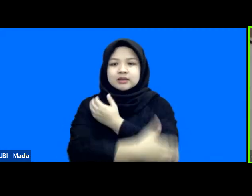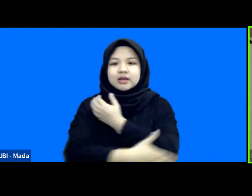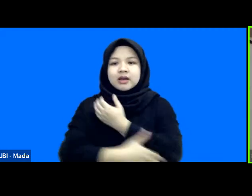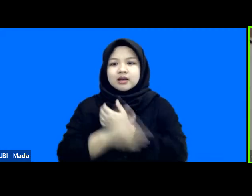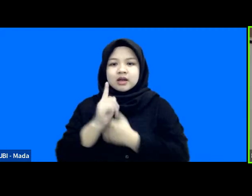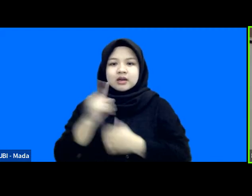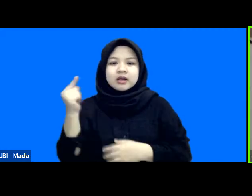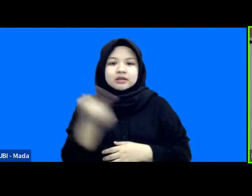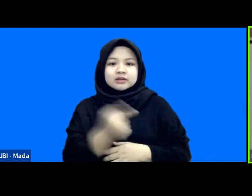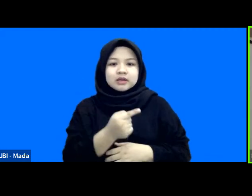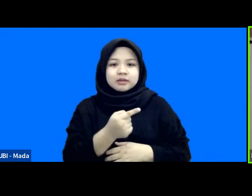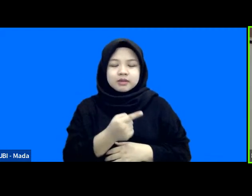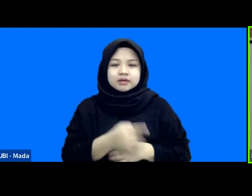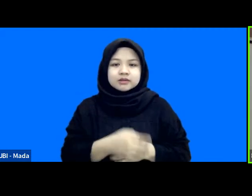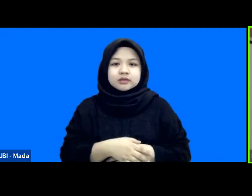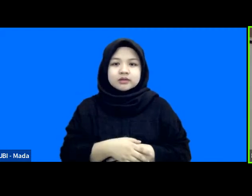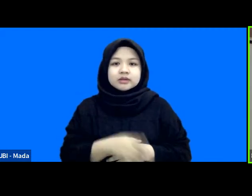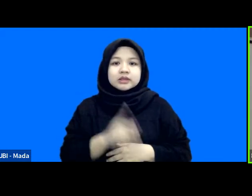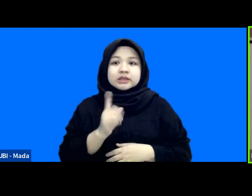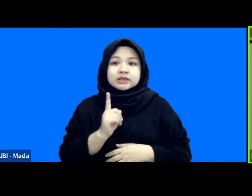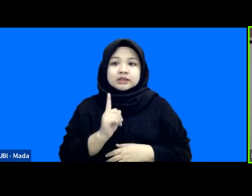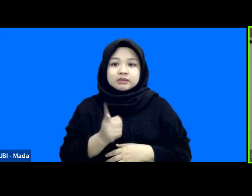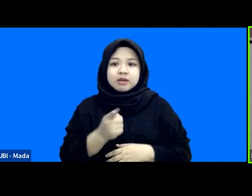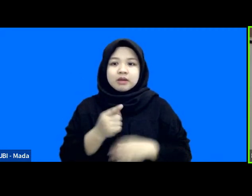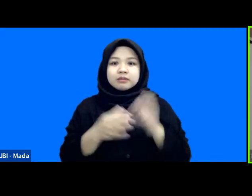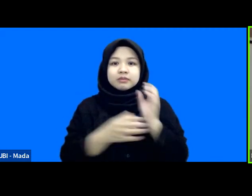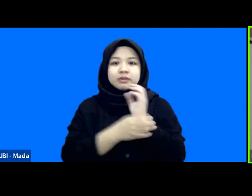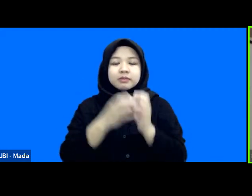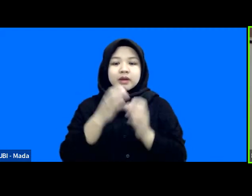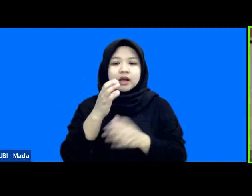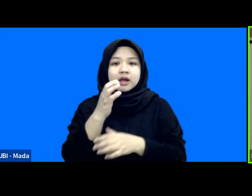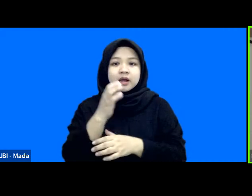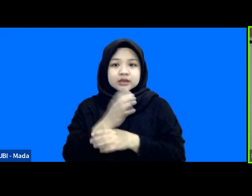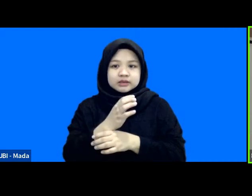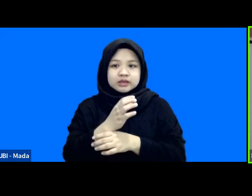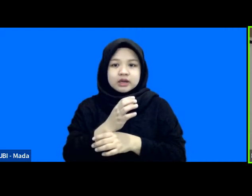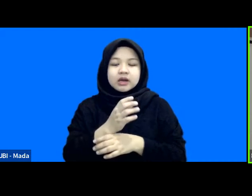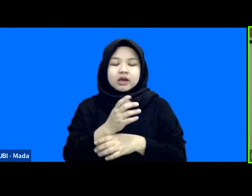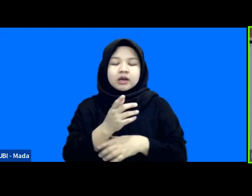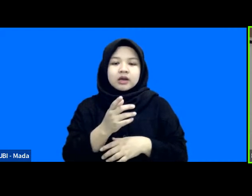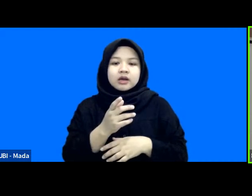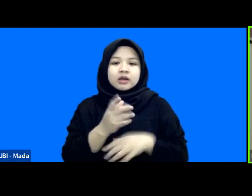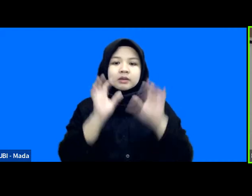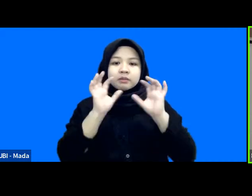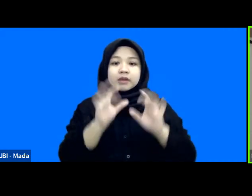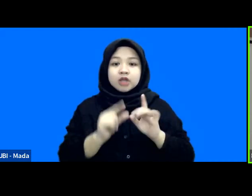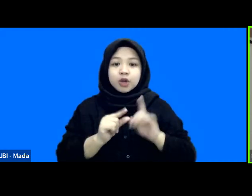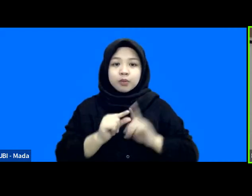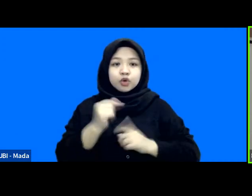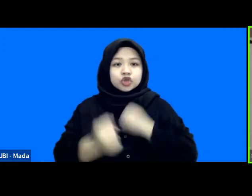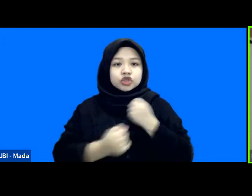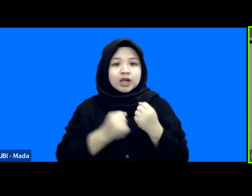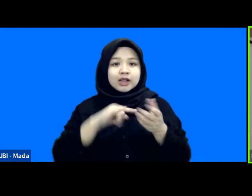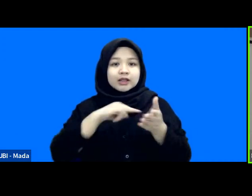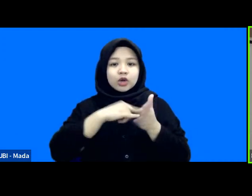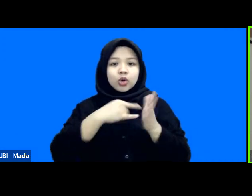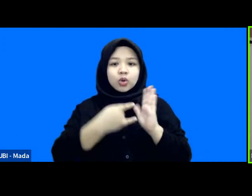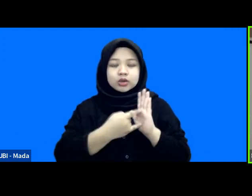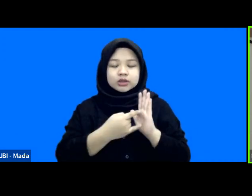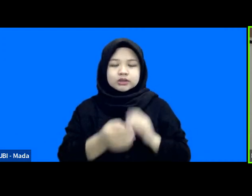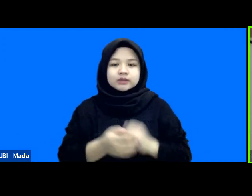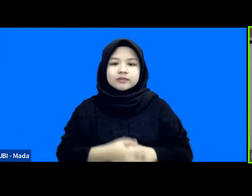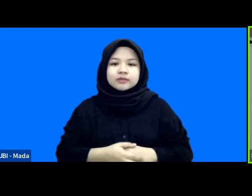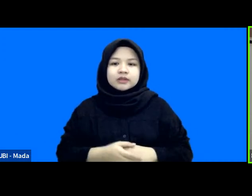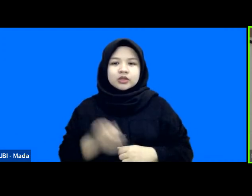be manipulated ruthlessly by companies. Their families are going to be targeted by predatory loans, and it's happening already in India. There are